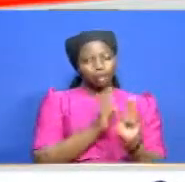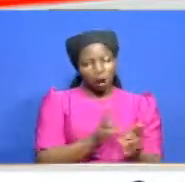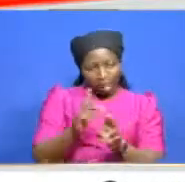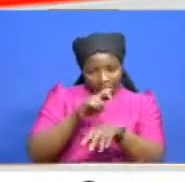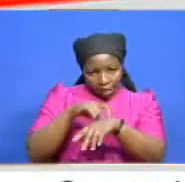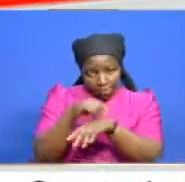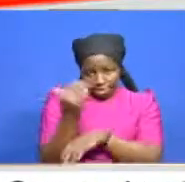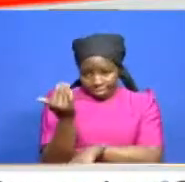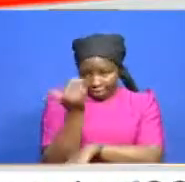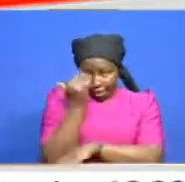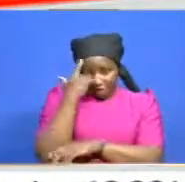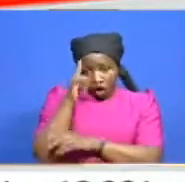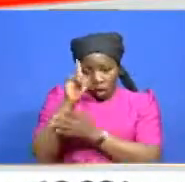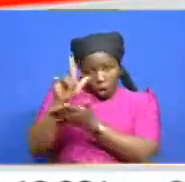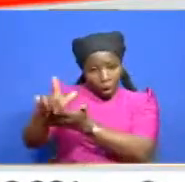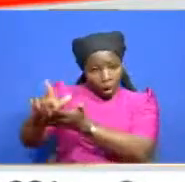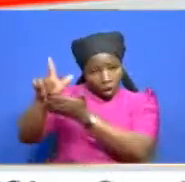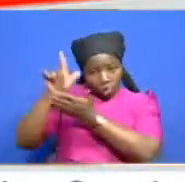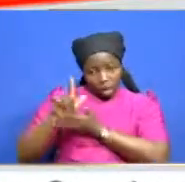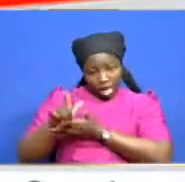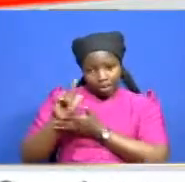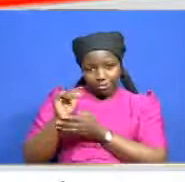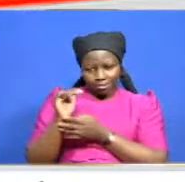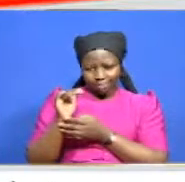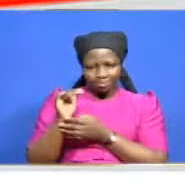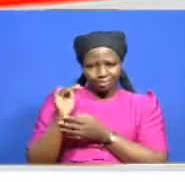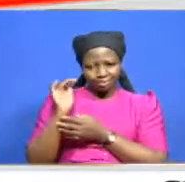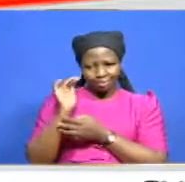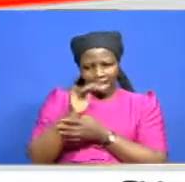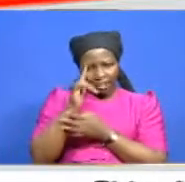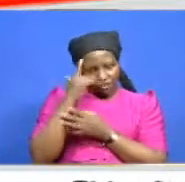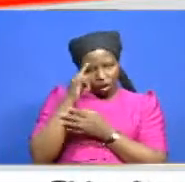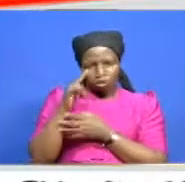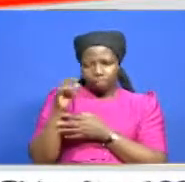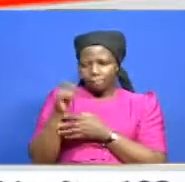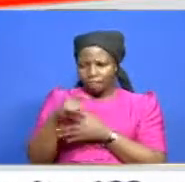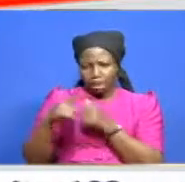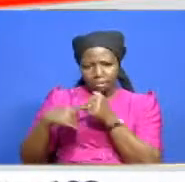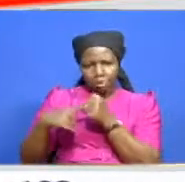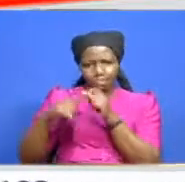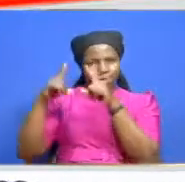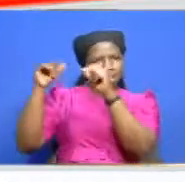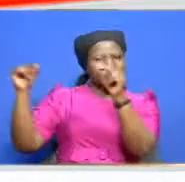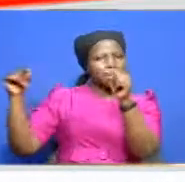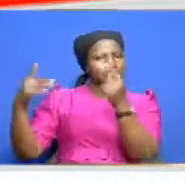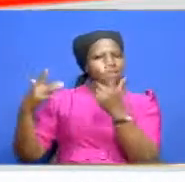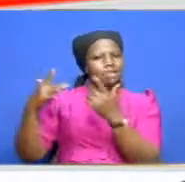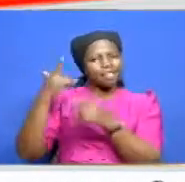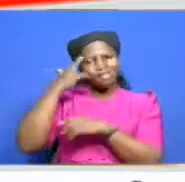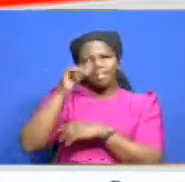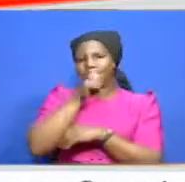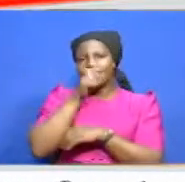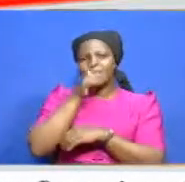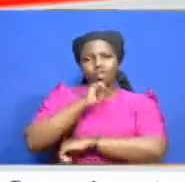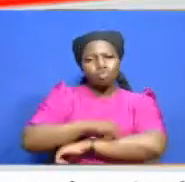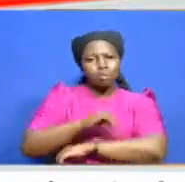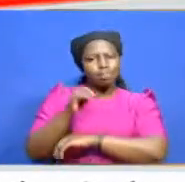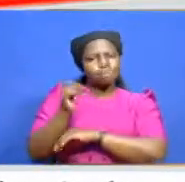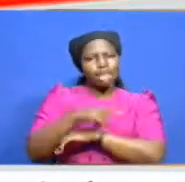asking for credit facilities, they ask you to give them 6-month statements. For private schools, the 6-month statement